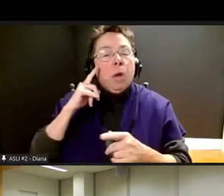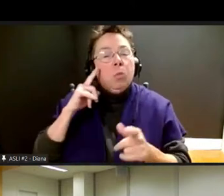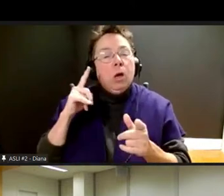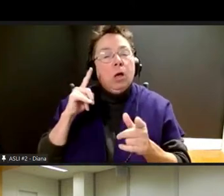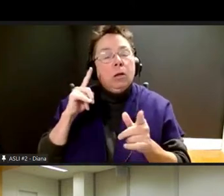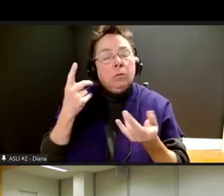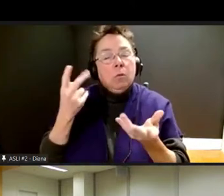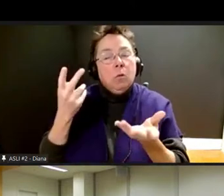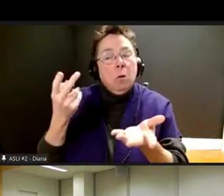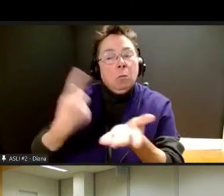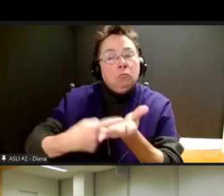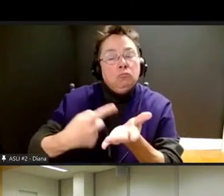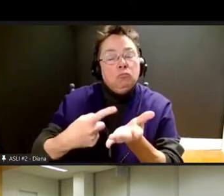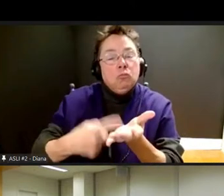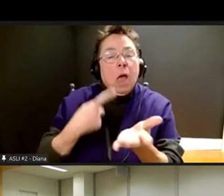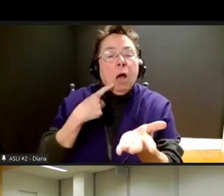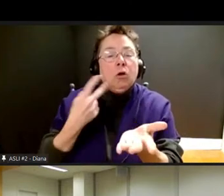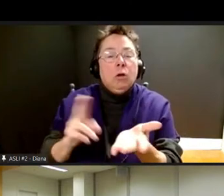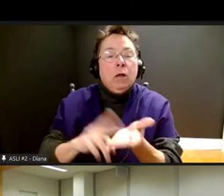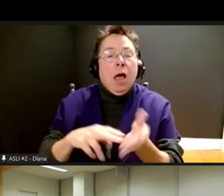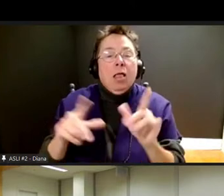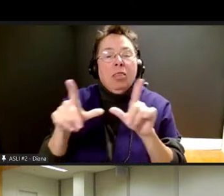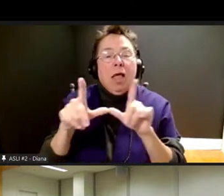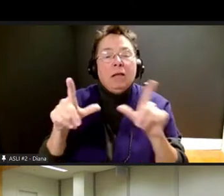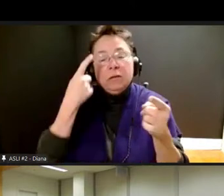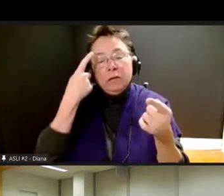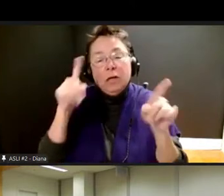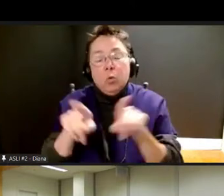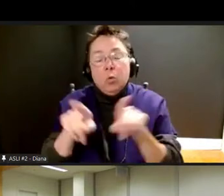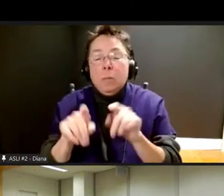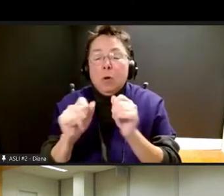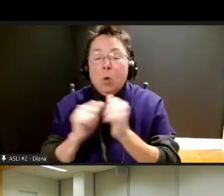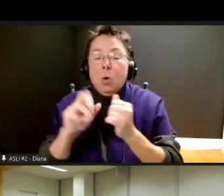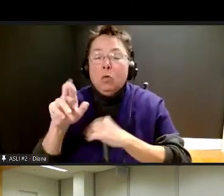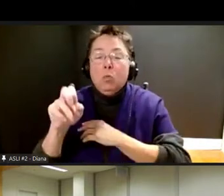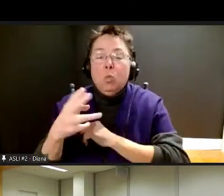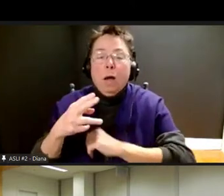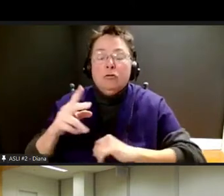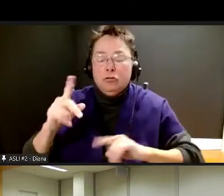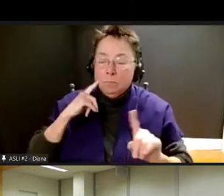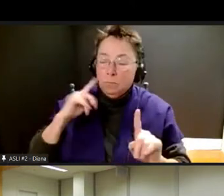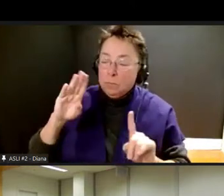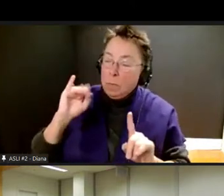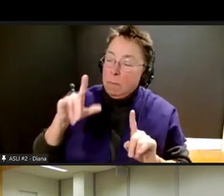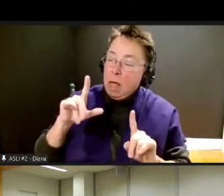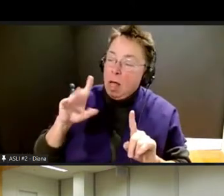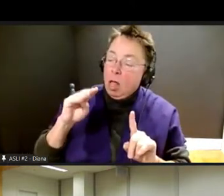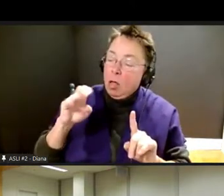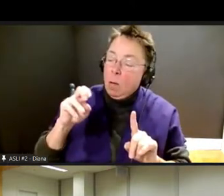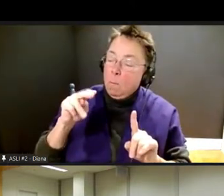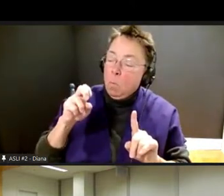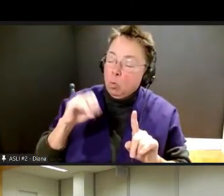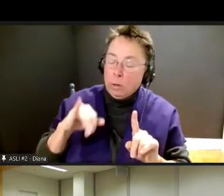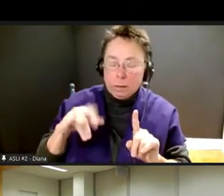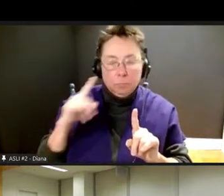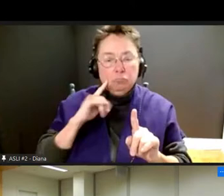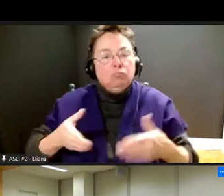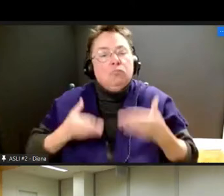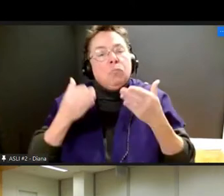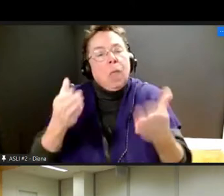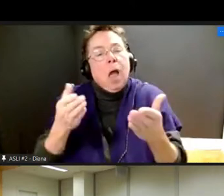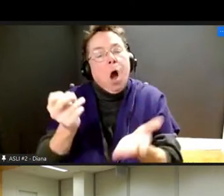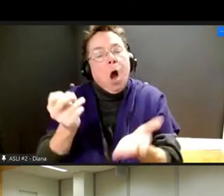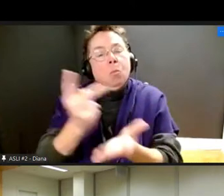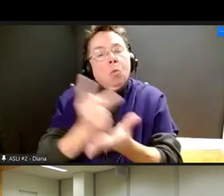Medical Center. Bill Mooney. Bill Mooney, your Chief Infrastructure Officer again. Real estate staff recommends approval of an